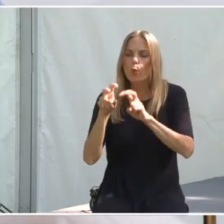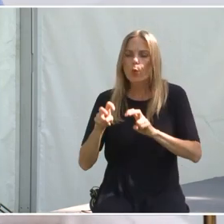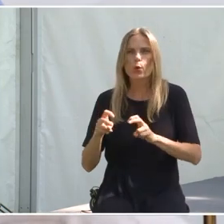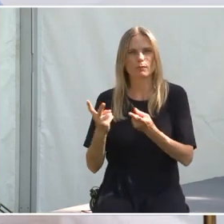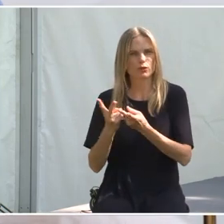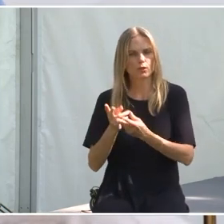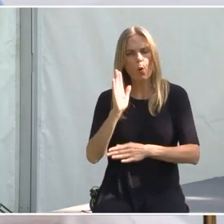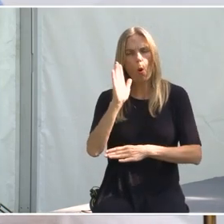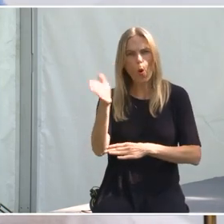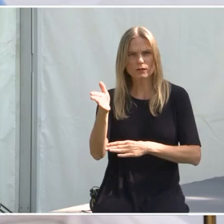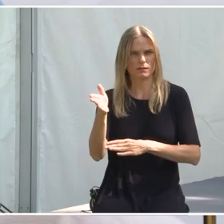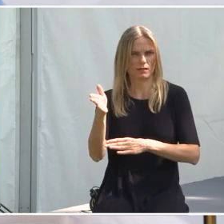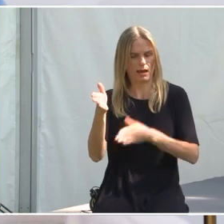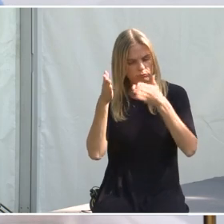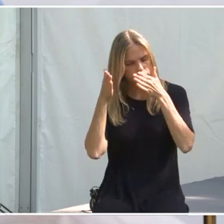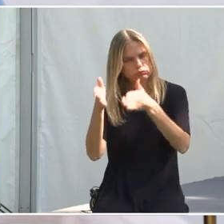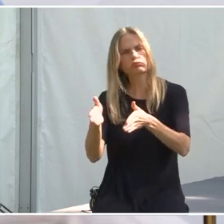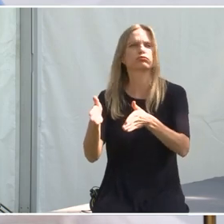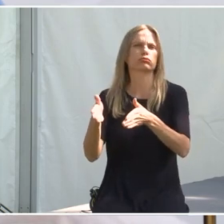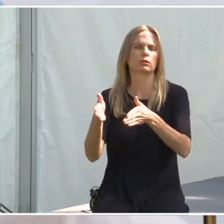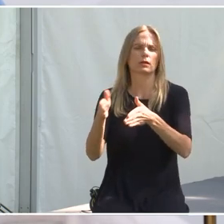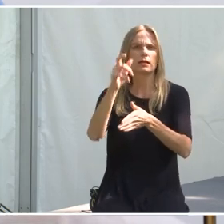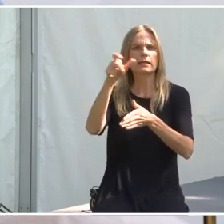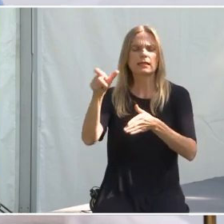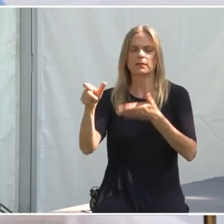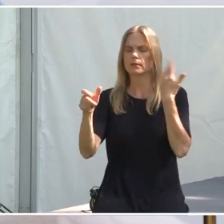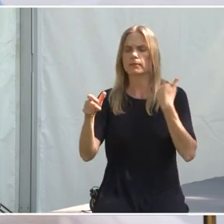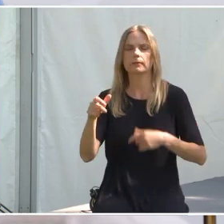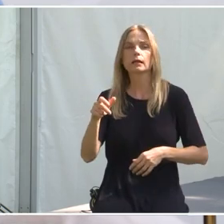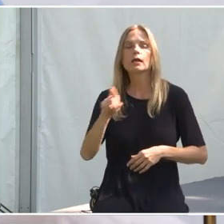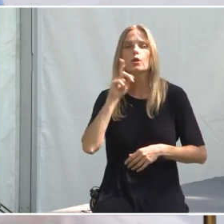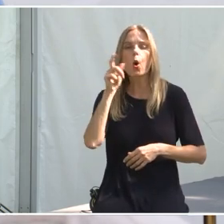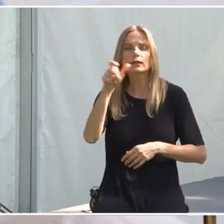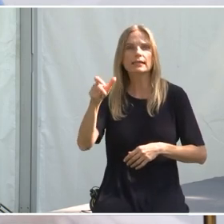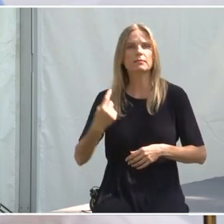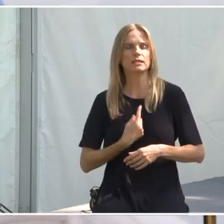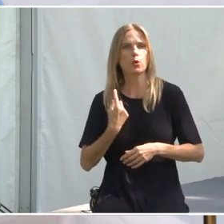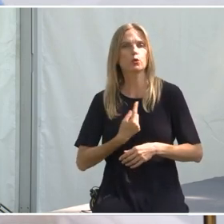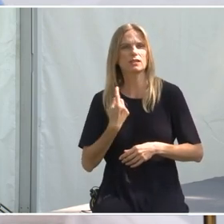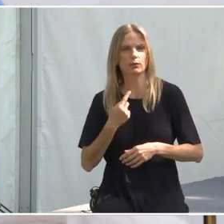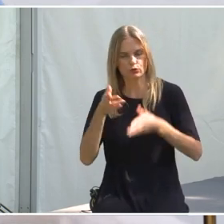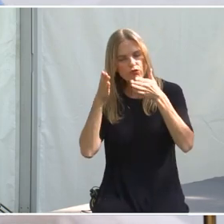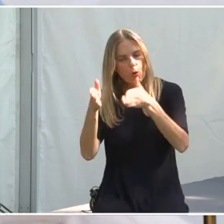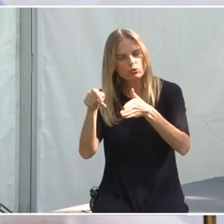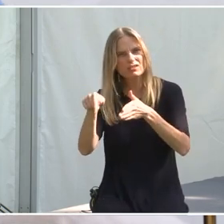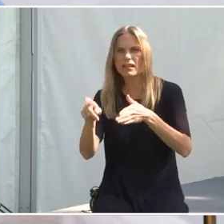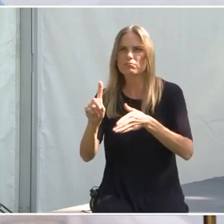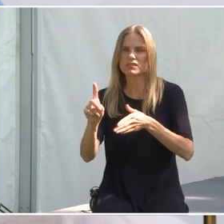directly approaches at a population scale youth loneliness. There are questions in